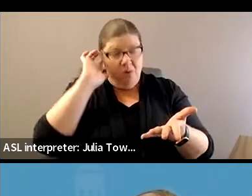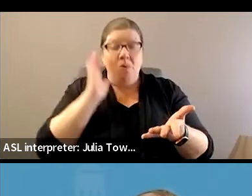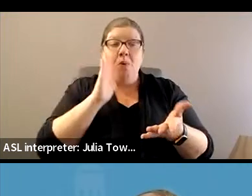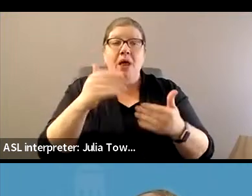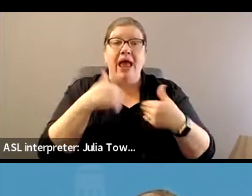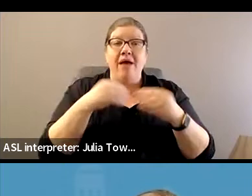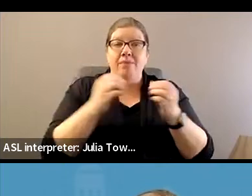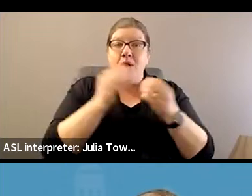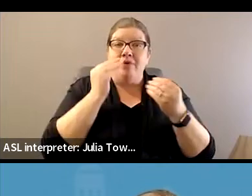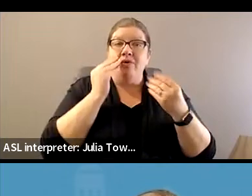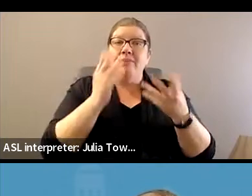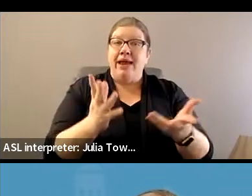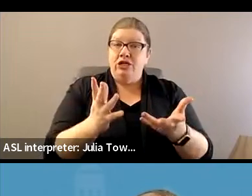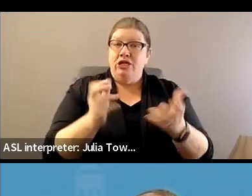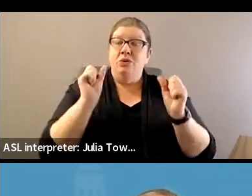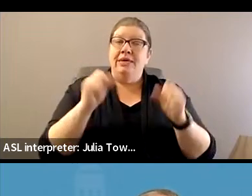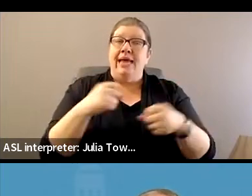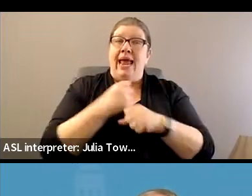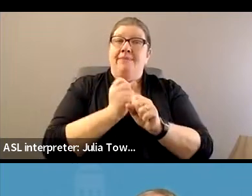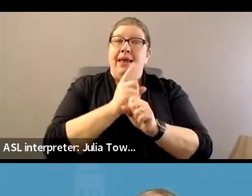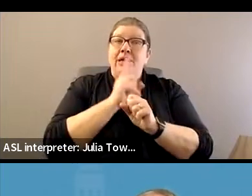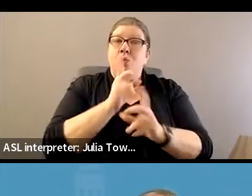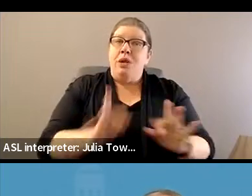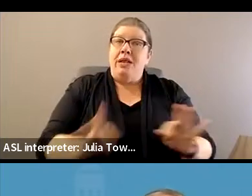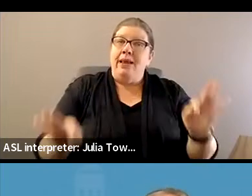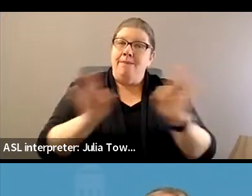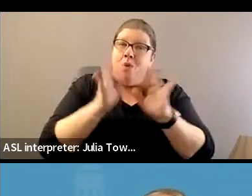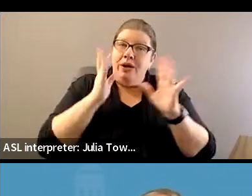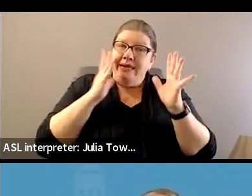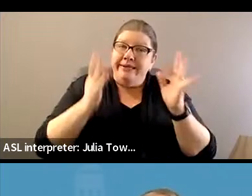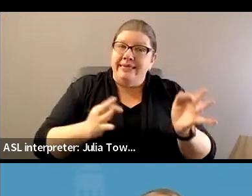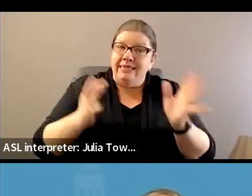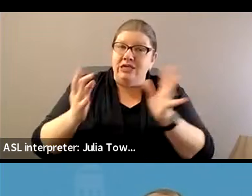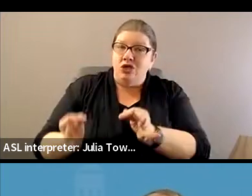information so that we can make some really important decisions.